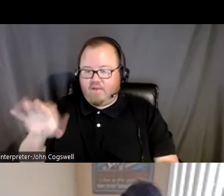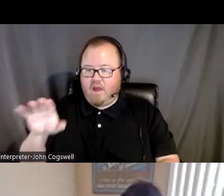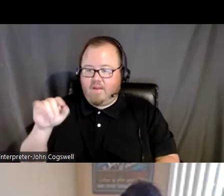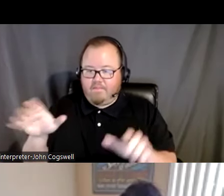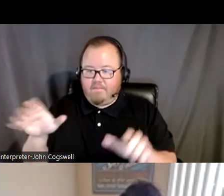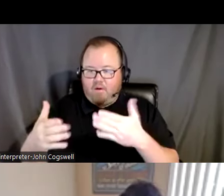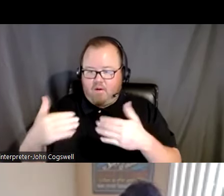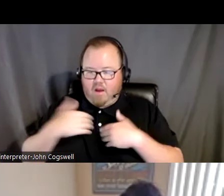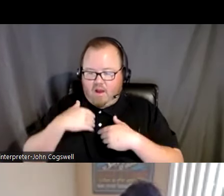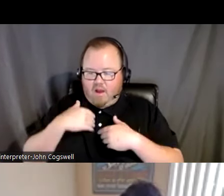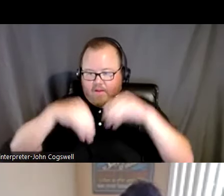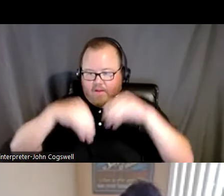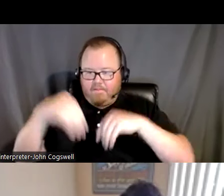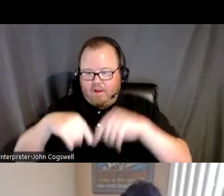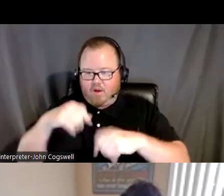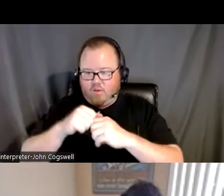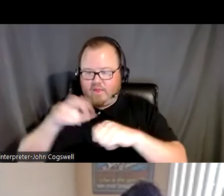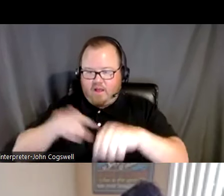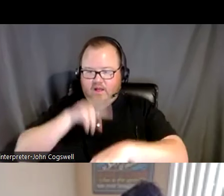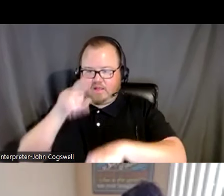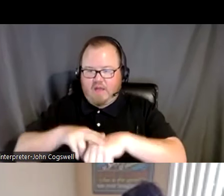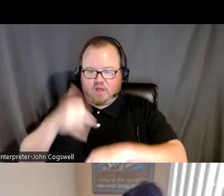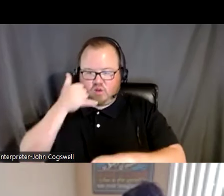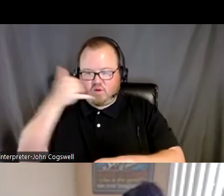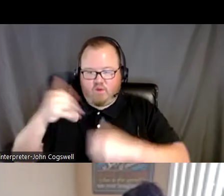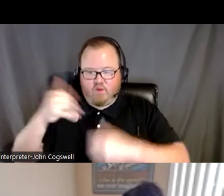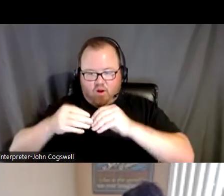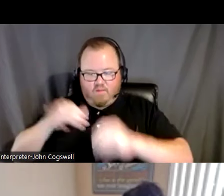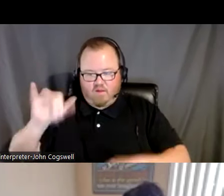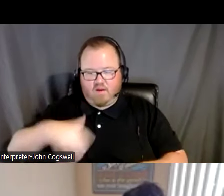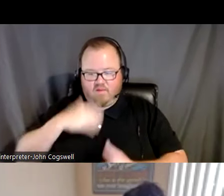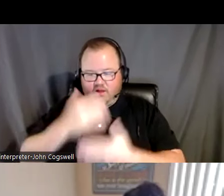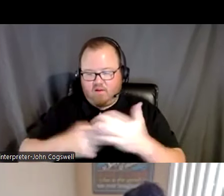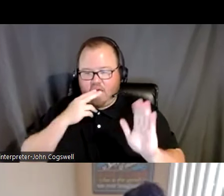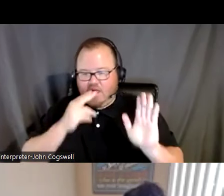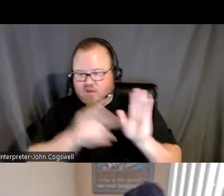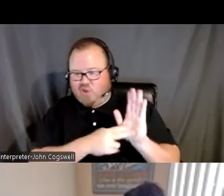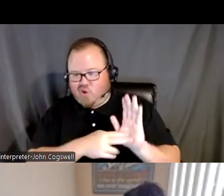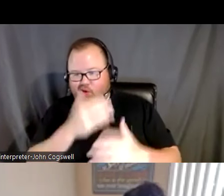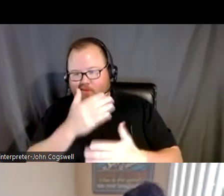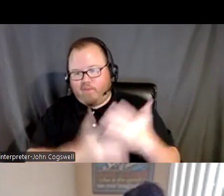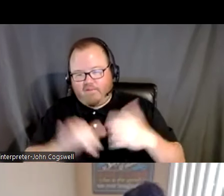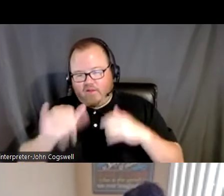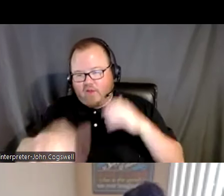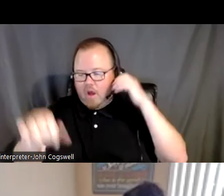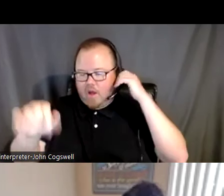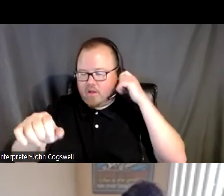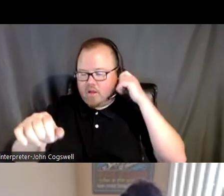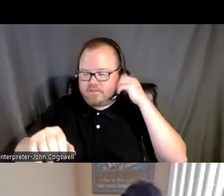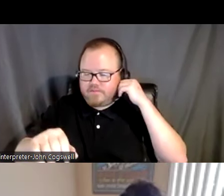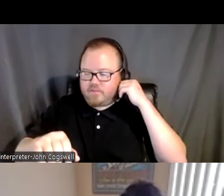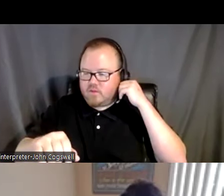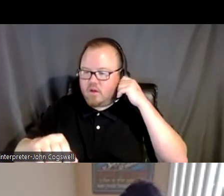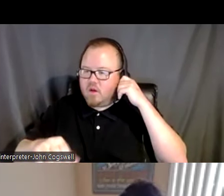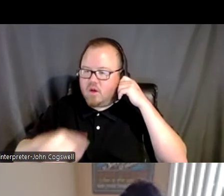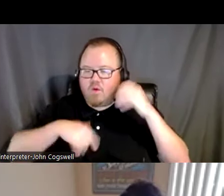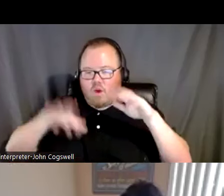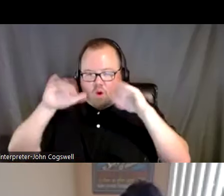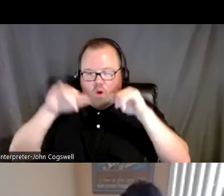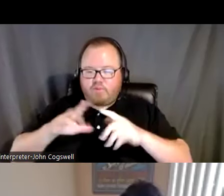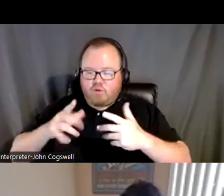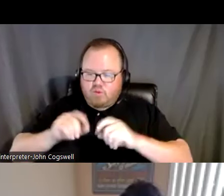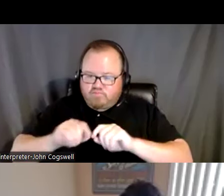include packaging that includes the National Lifeline. We have some stickers that are part of our efforts that we're hoping to roll out there